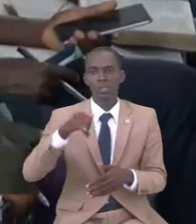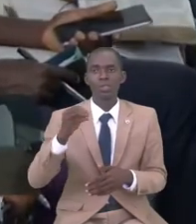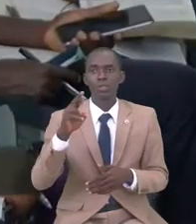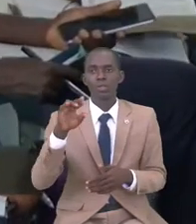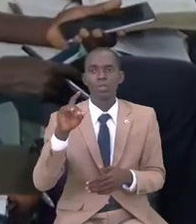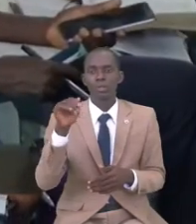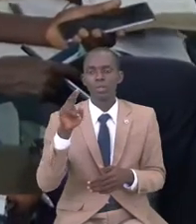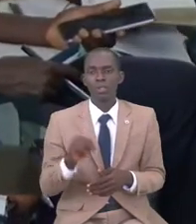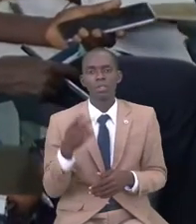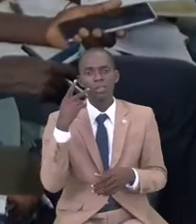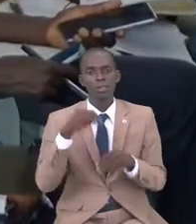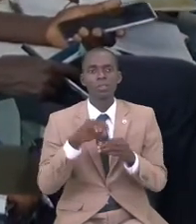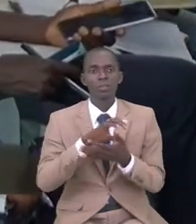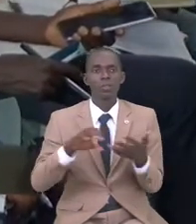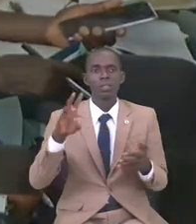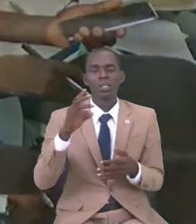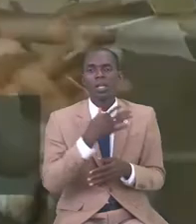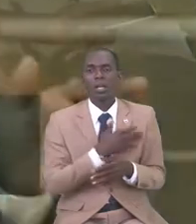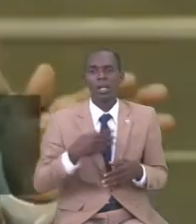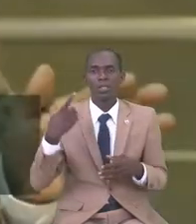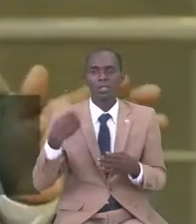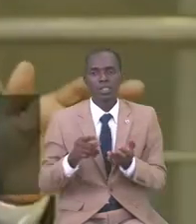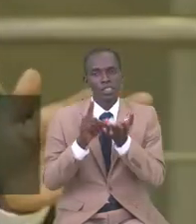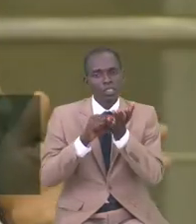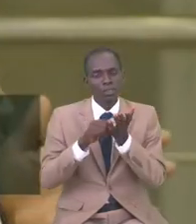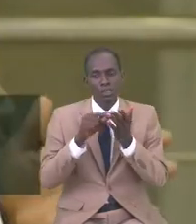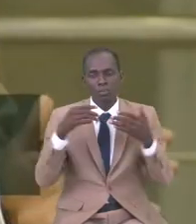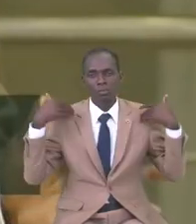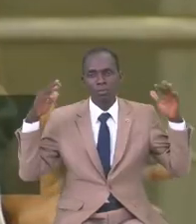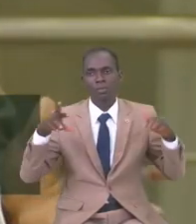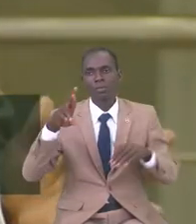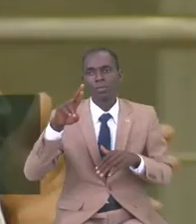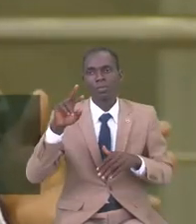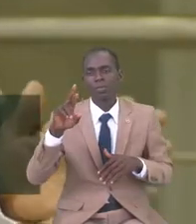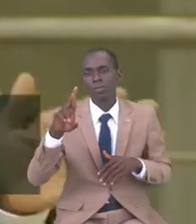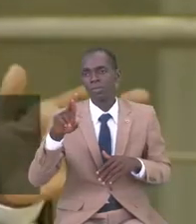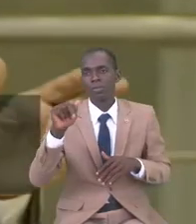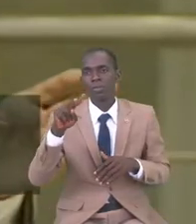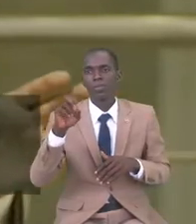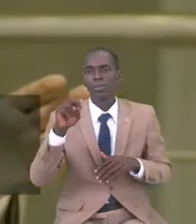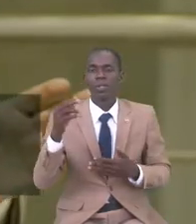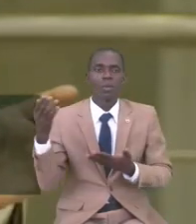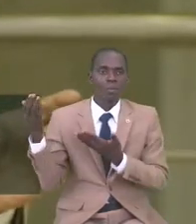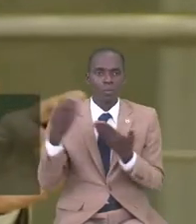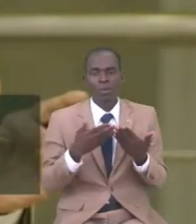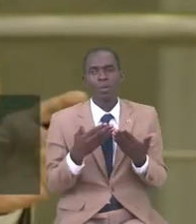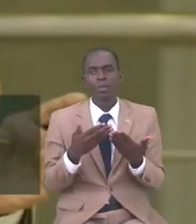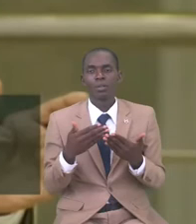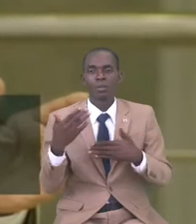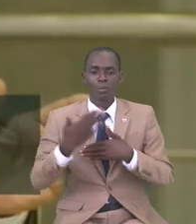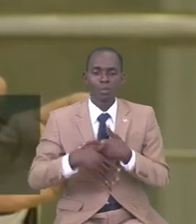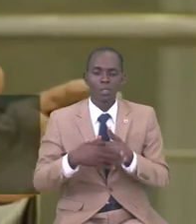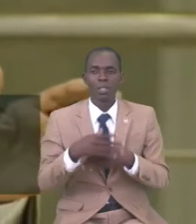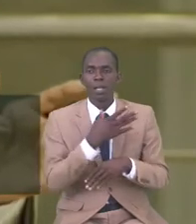in verse 6 we're told, and the ravens brought bread and flesh in the